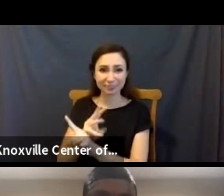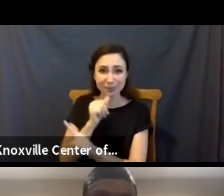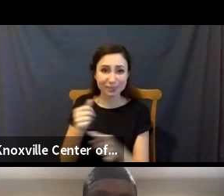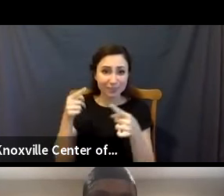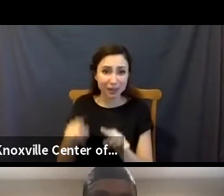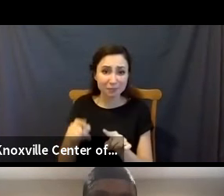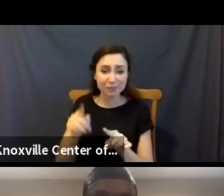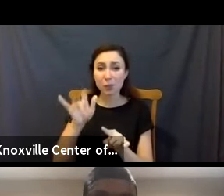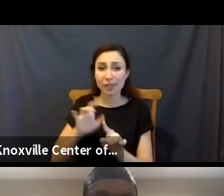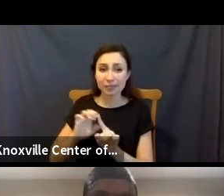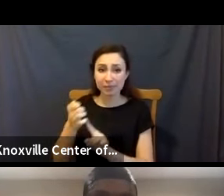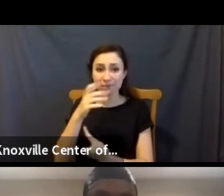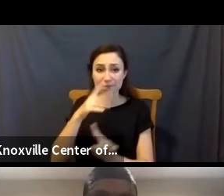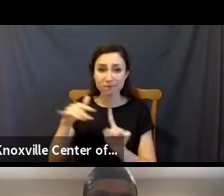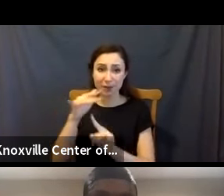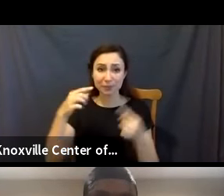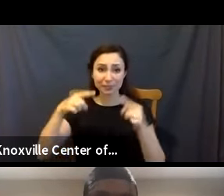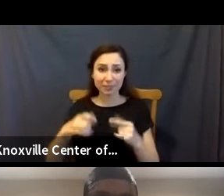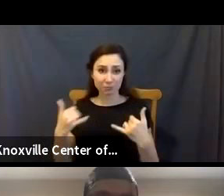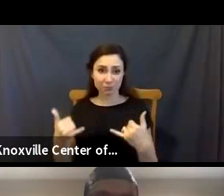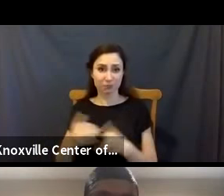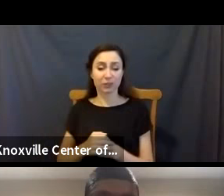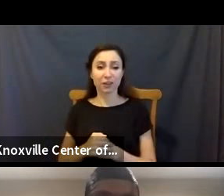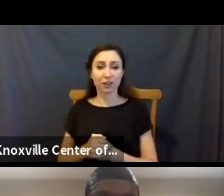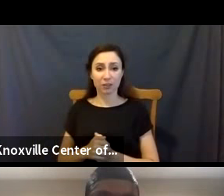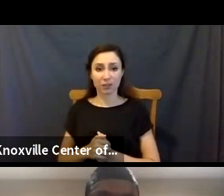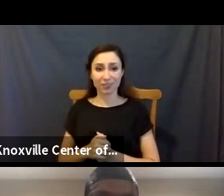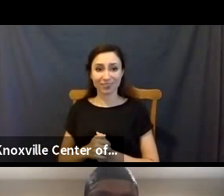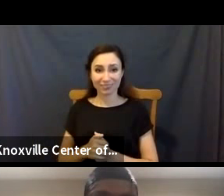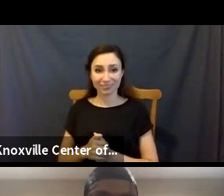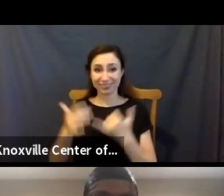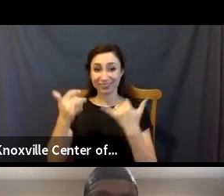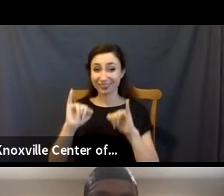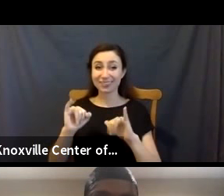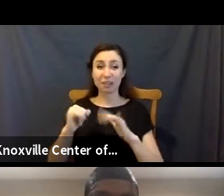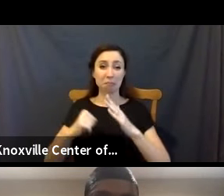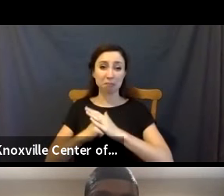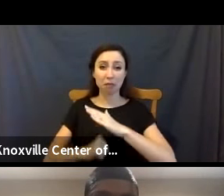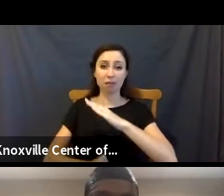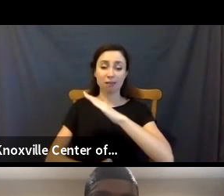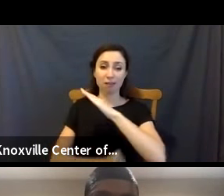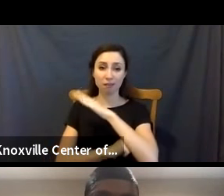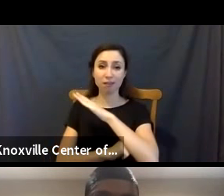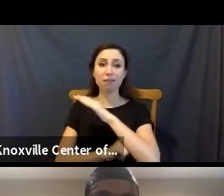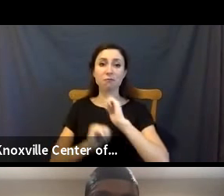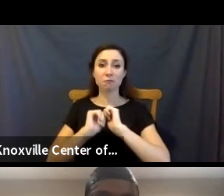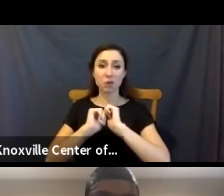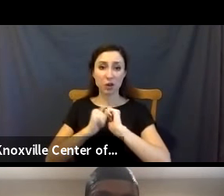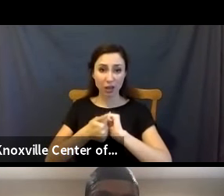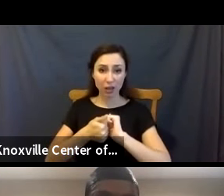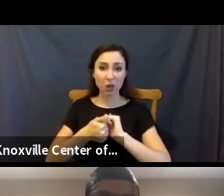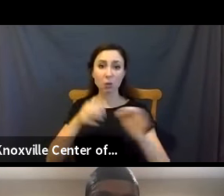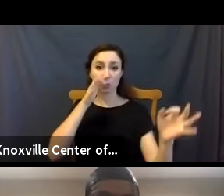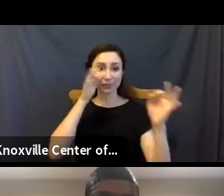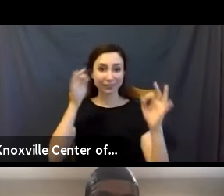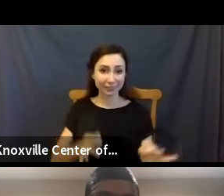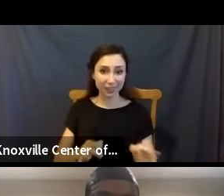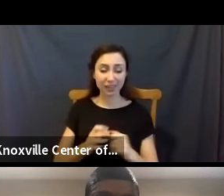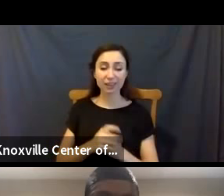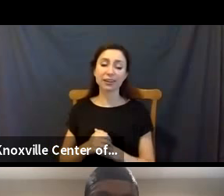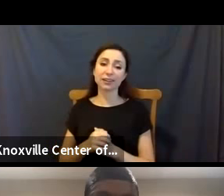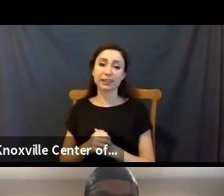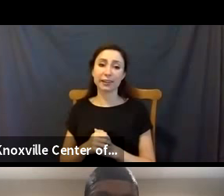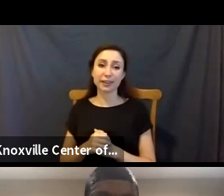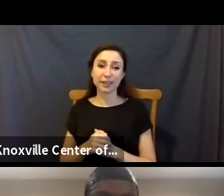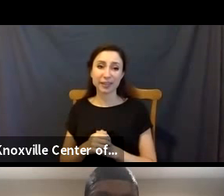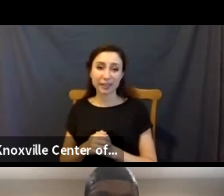is the environment we're in, but it's still the fundamental basis for how we need to make our decisions. And